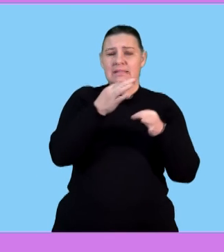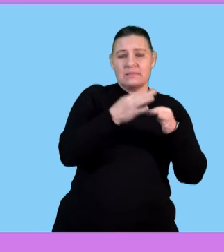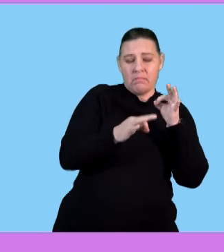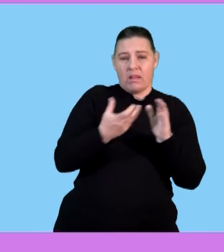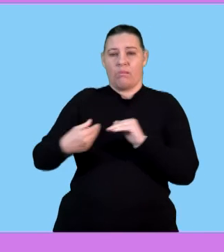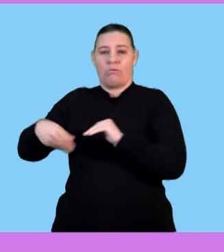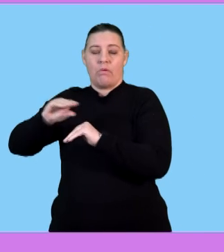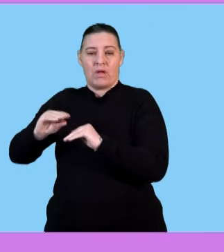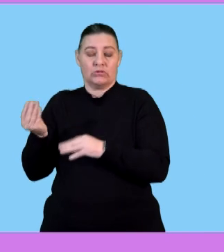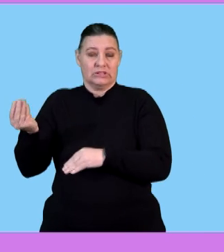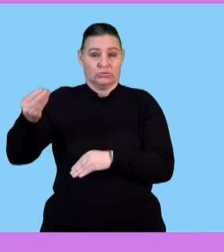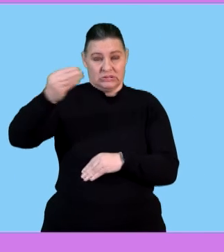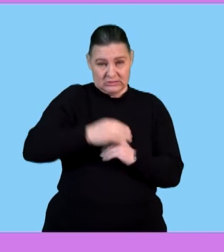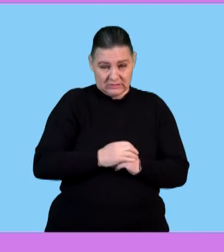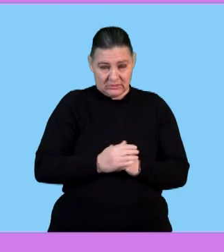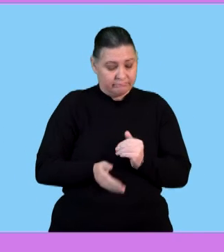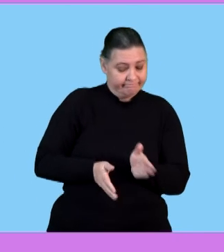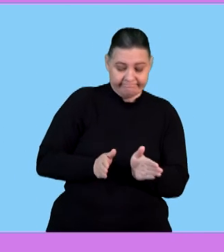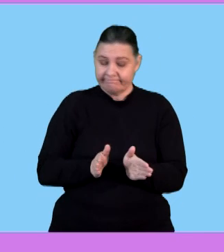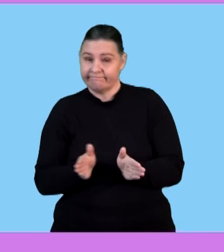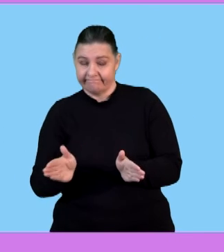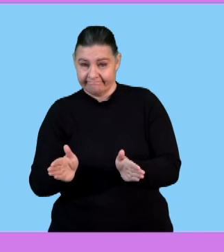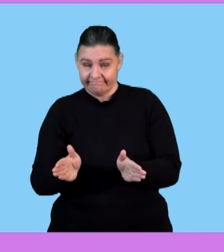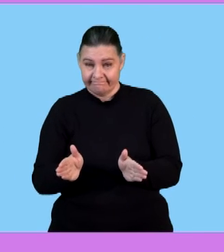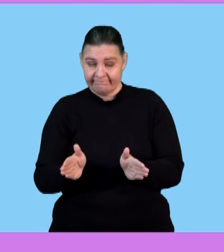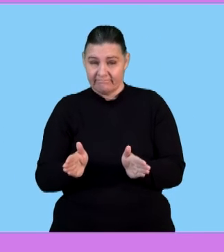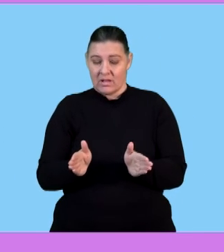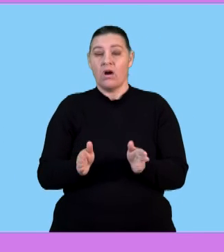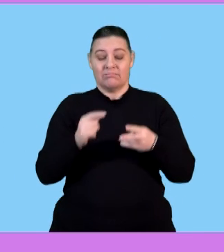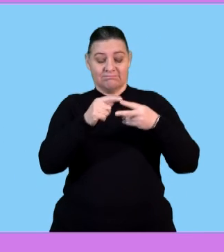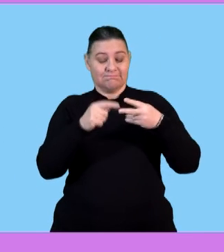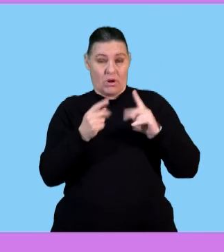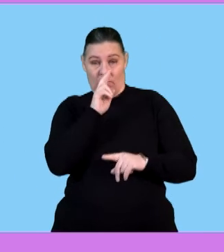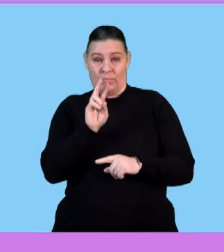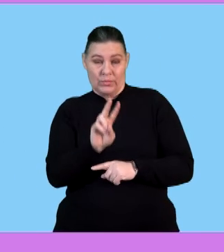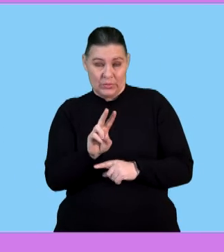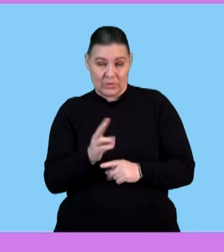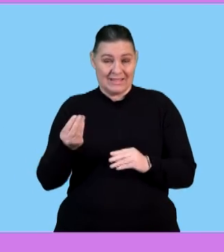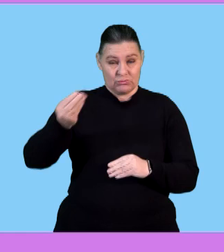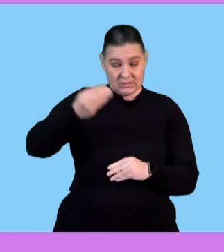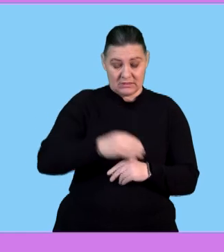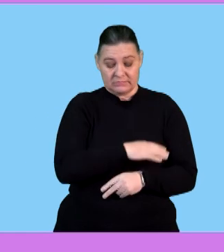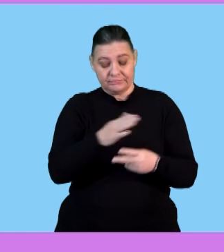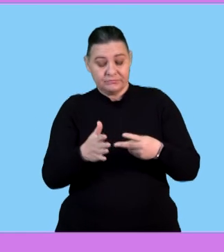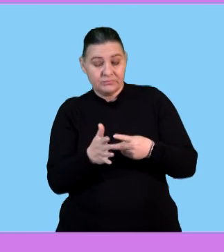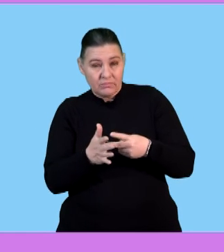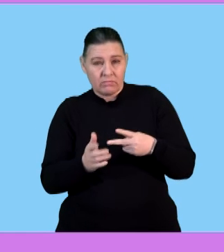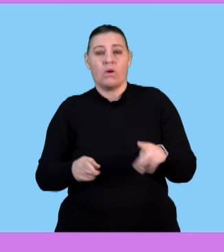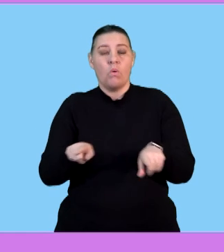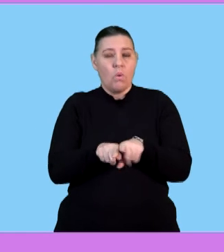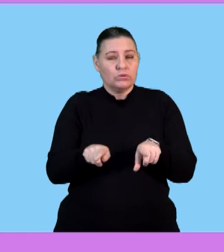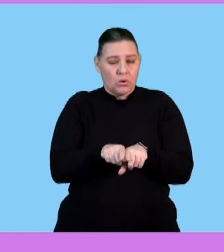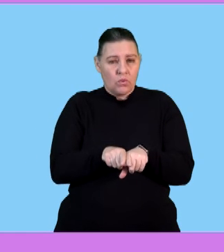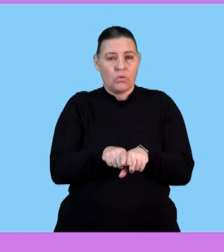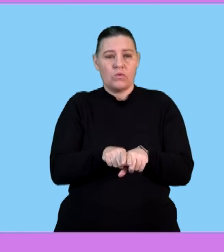and compound interest. That's the two forms of interest that we'll be looking at. And then perform